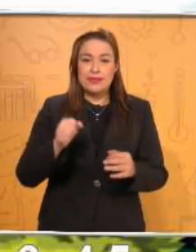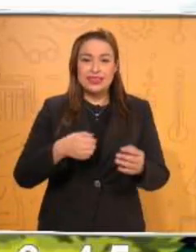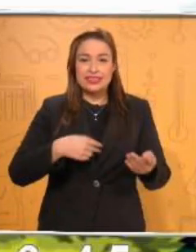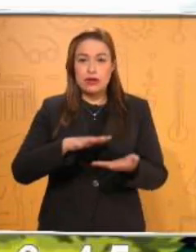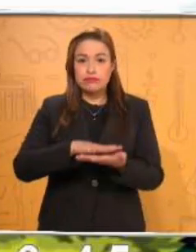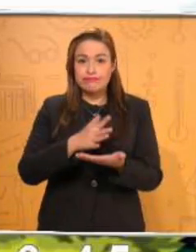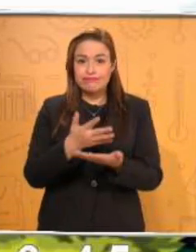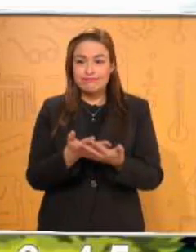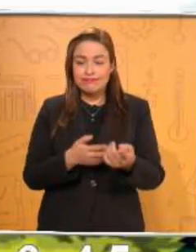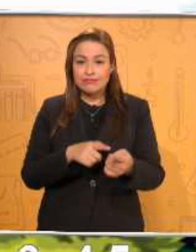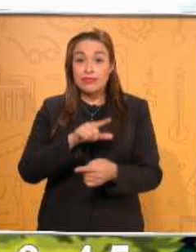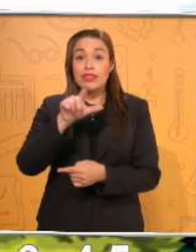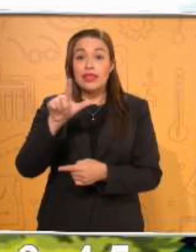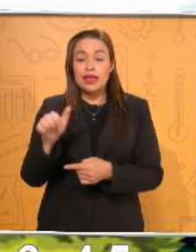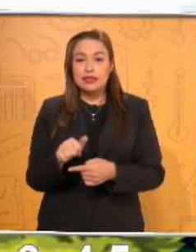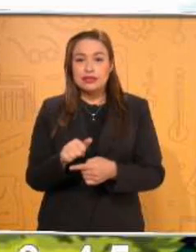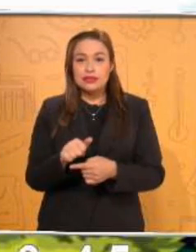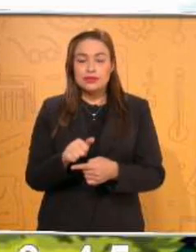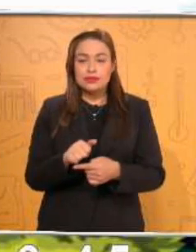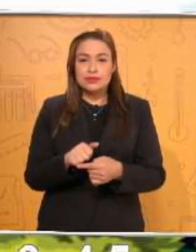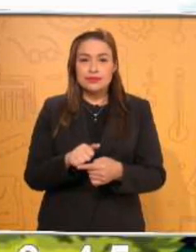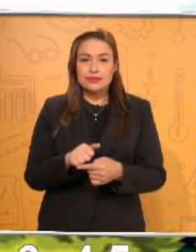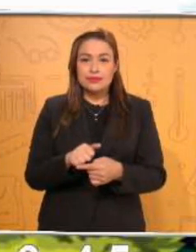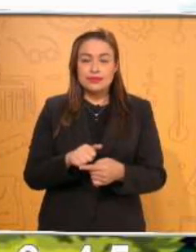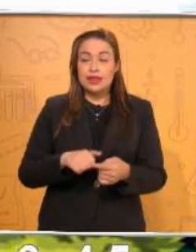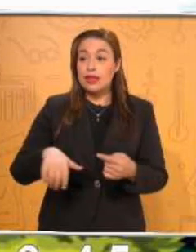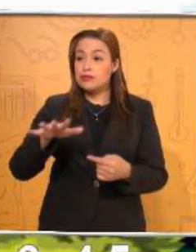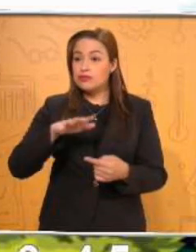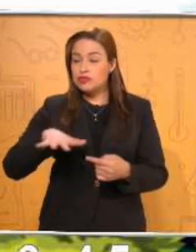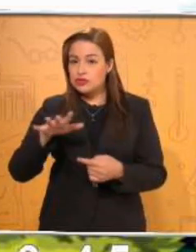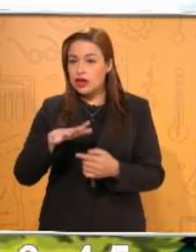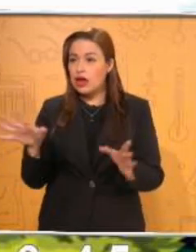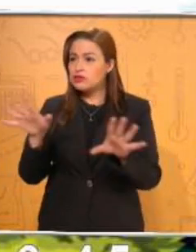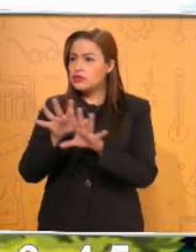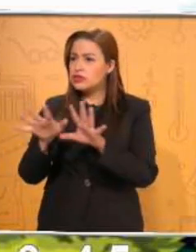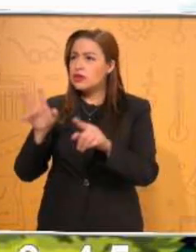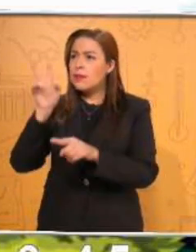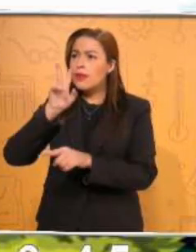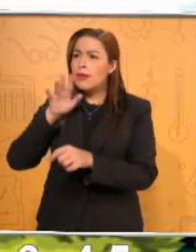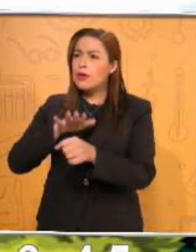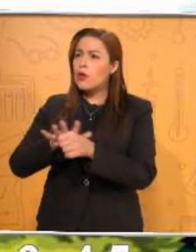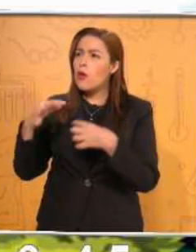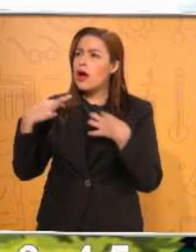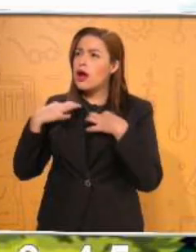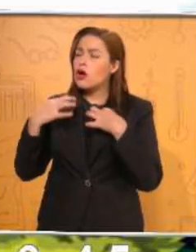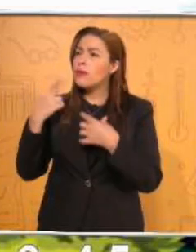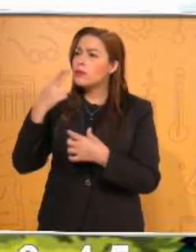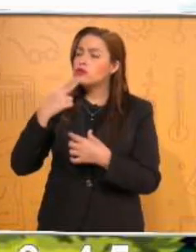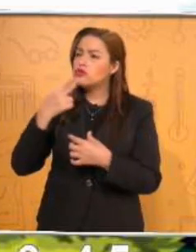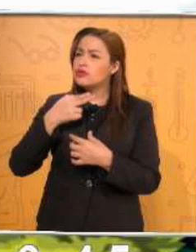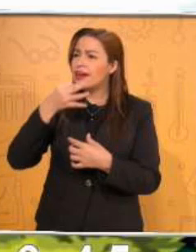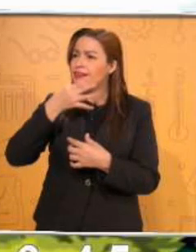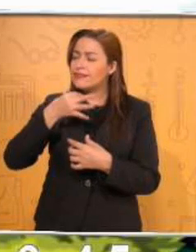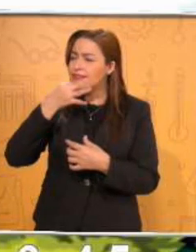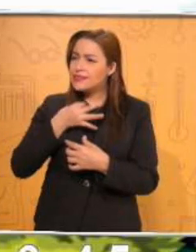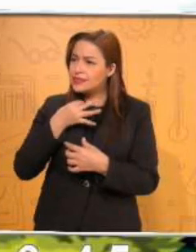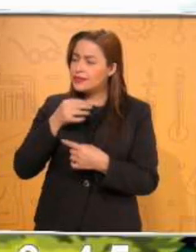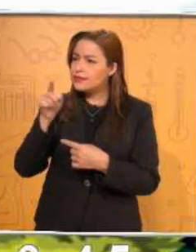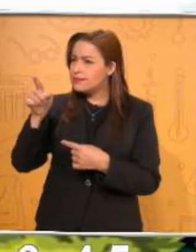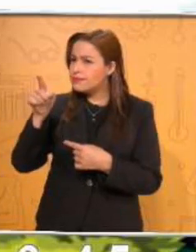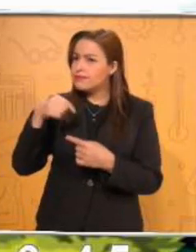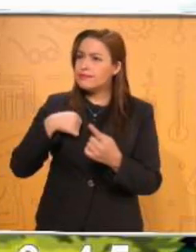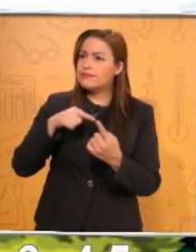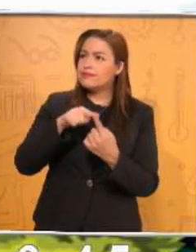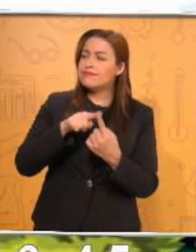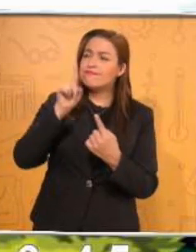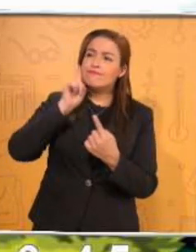Ben was washing the clothes to wear at the party that night. Marian was brushing